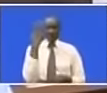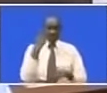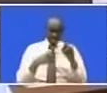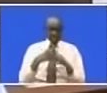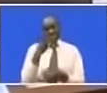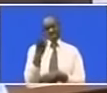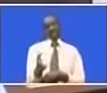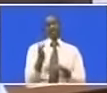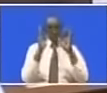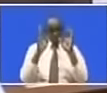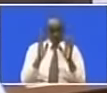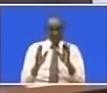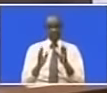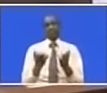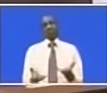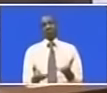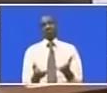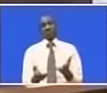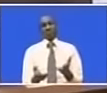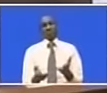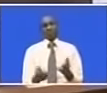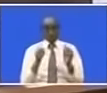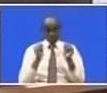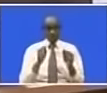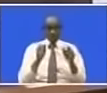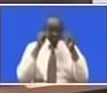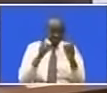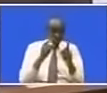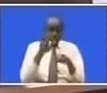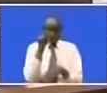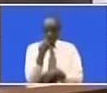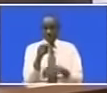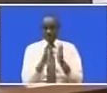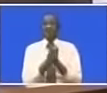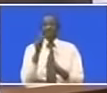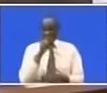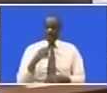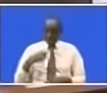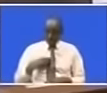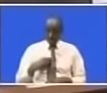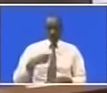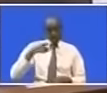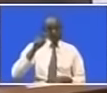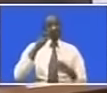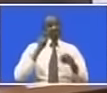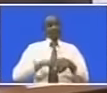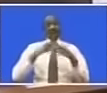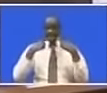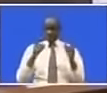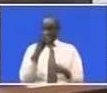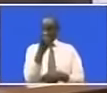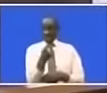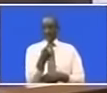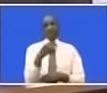An important, crucial decision being made there by Tanzanians and being announced by the National